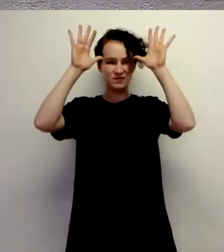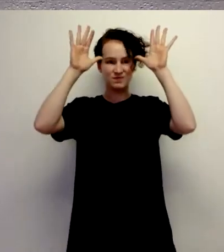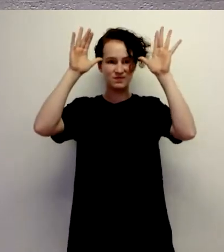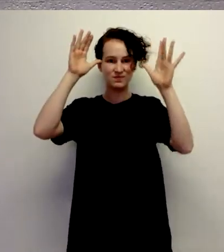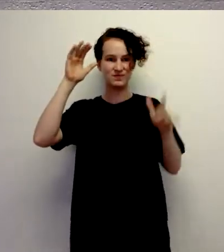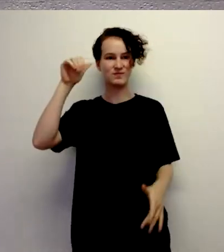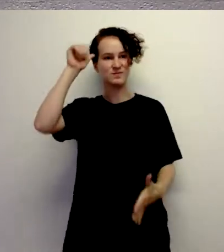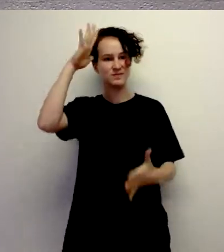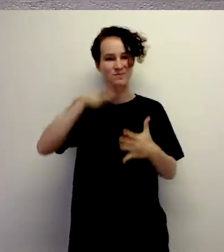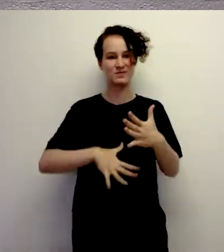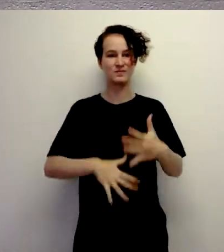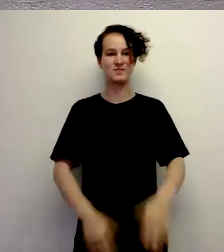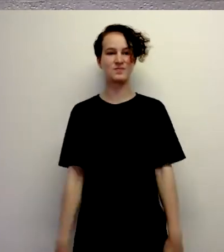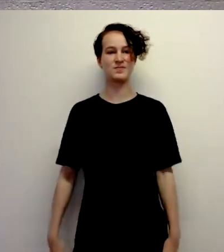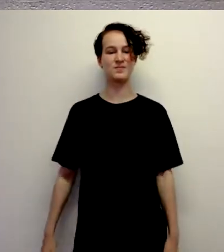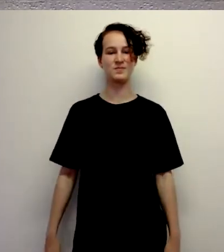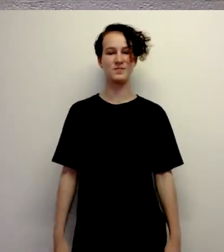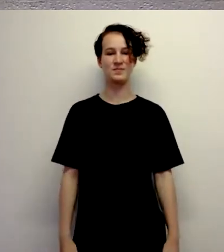can